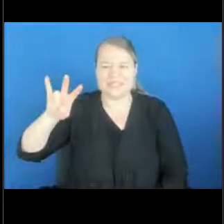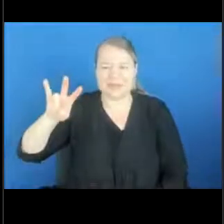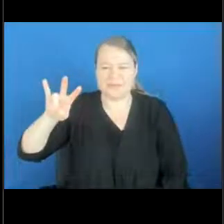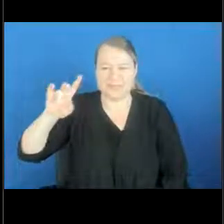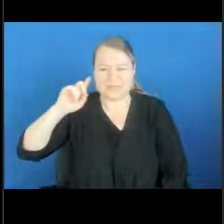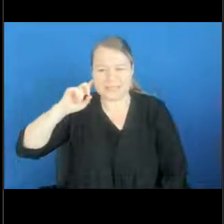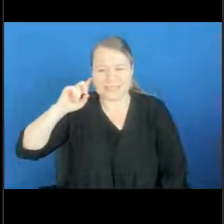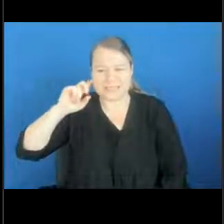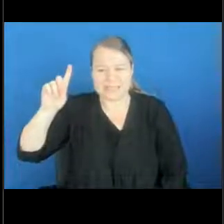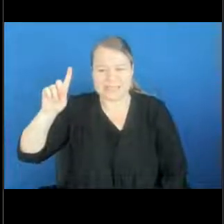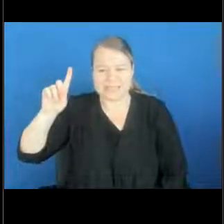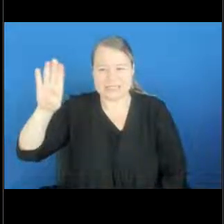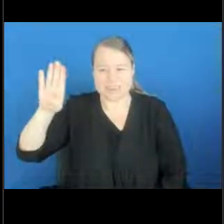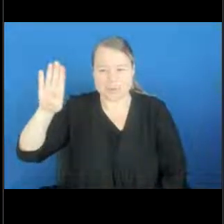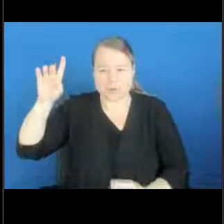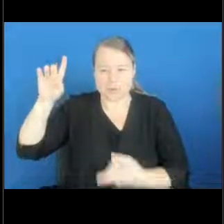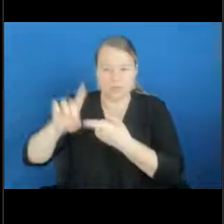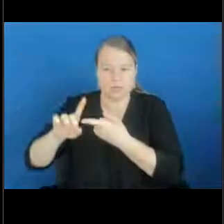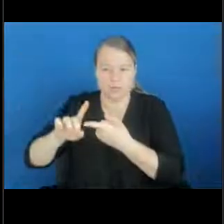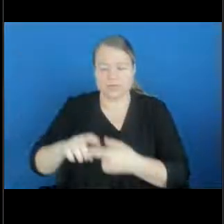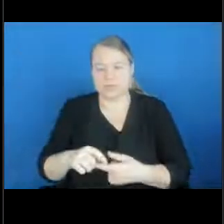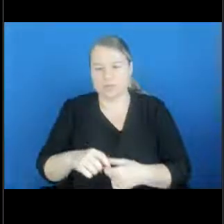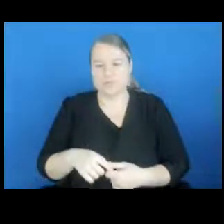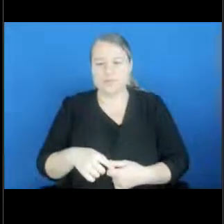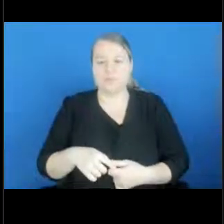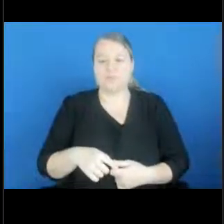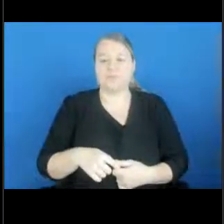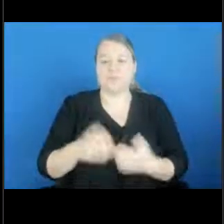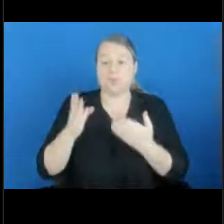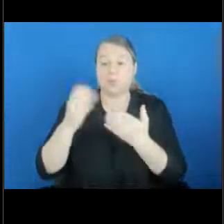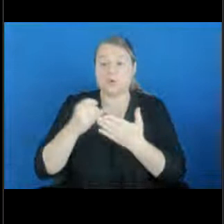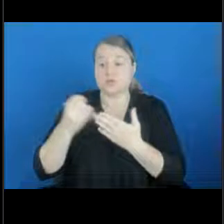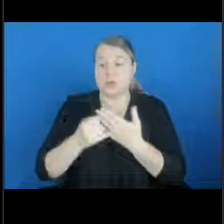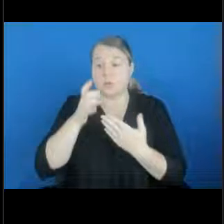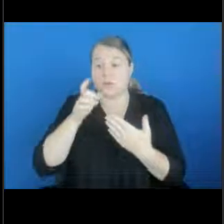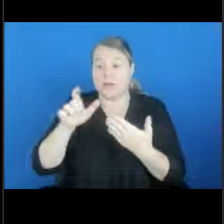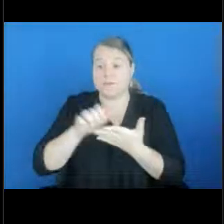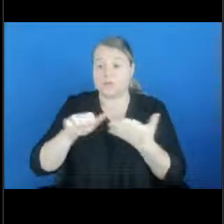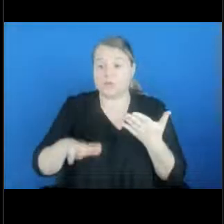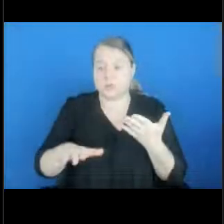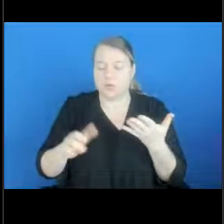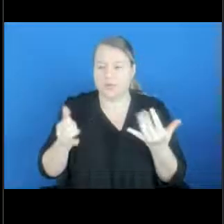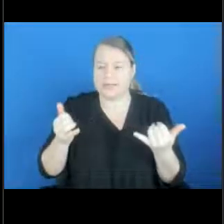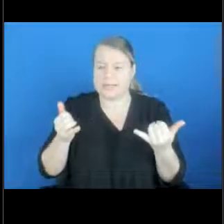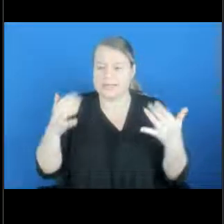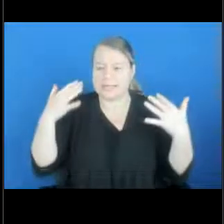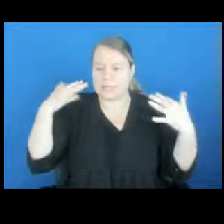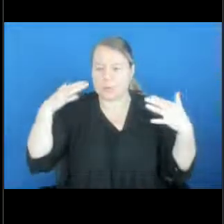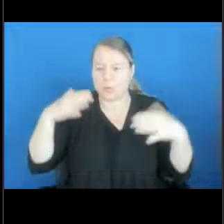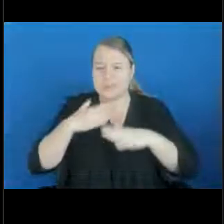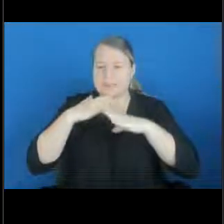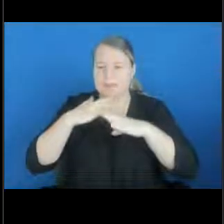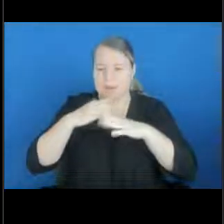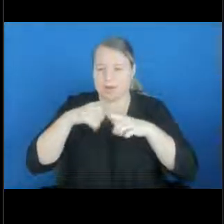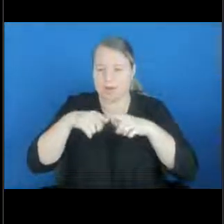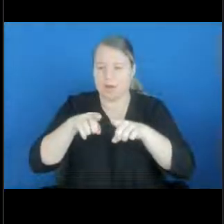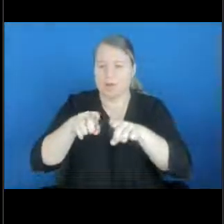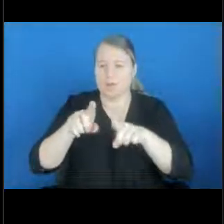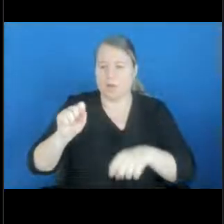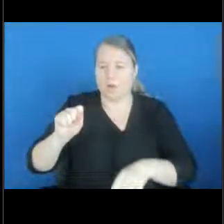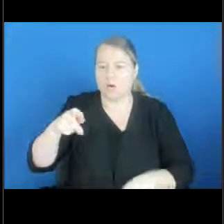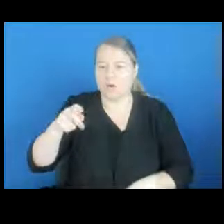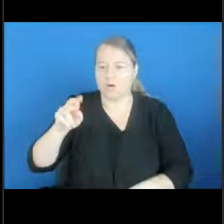receptor properties. The proposed project will also need to remove a section of an existing noise barrier along the Franconia-Springfield Parkway